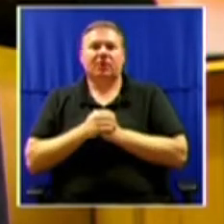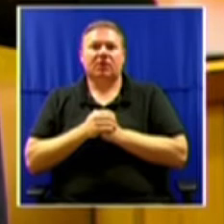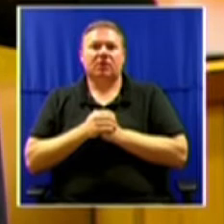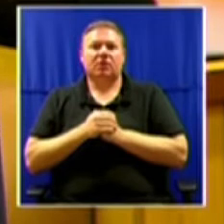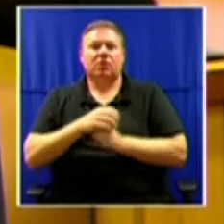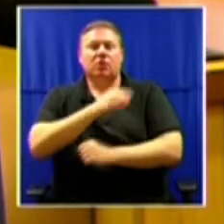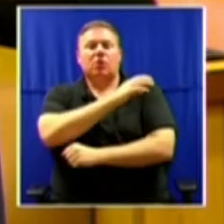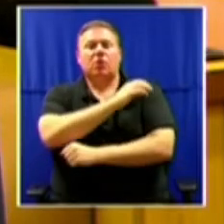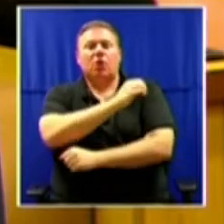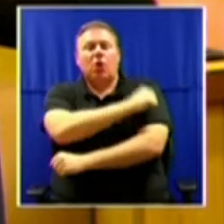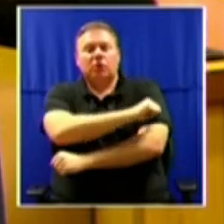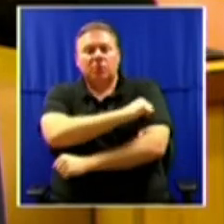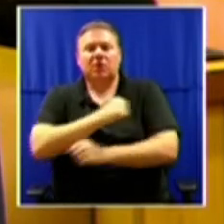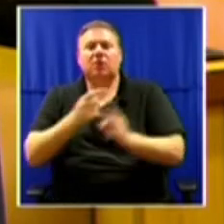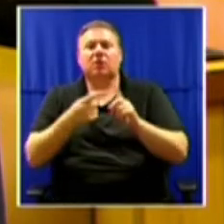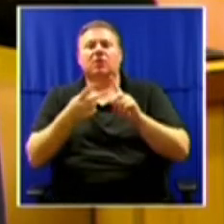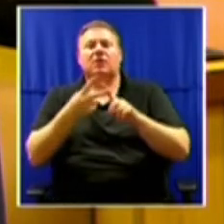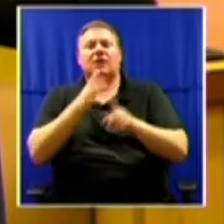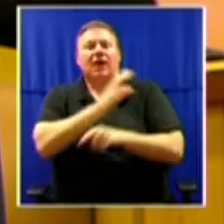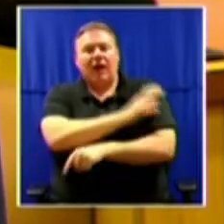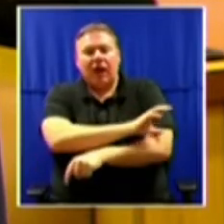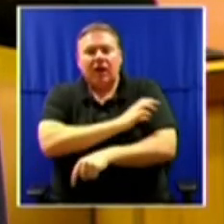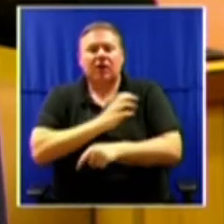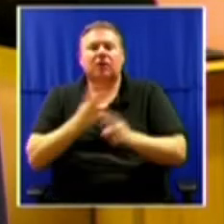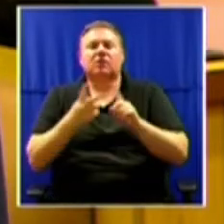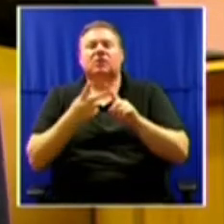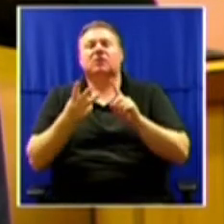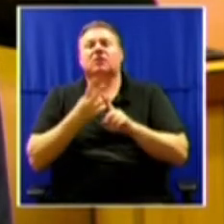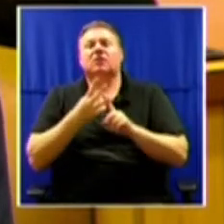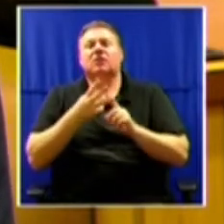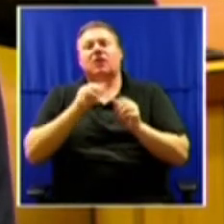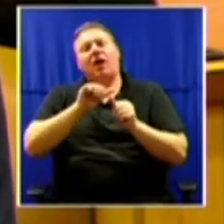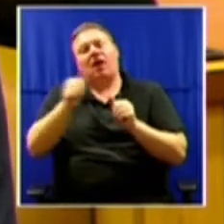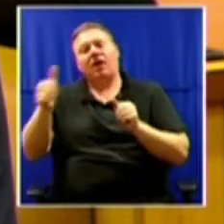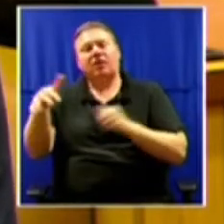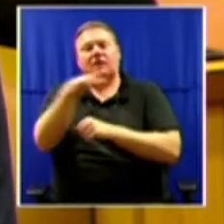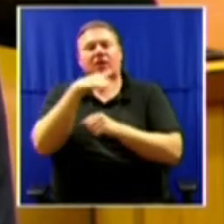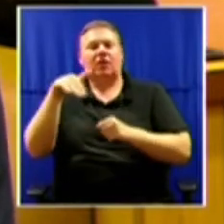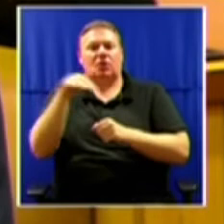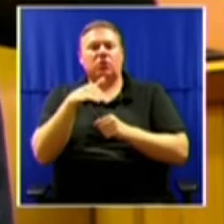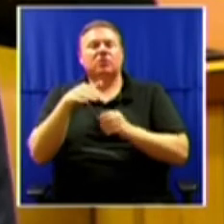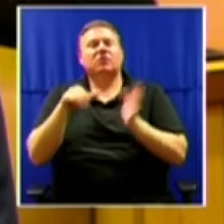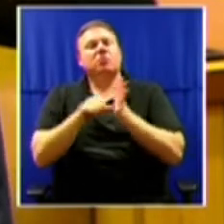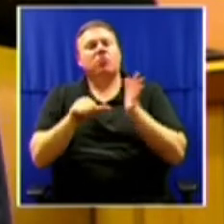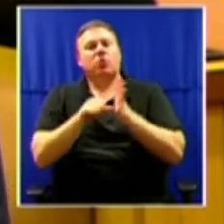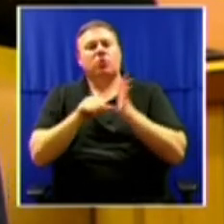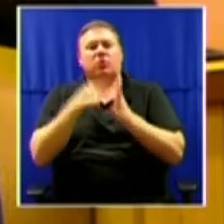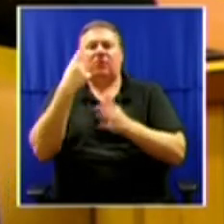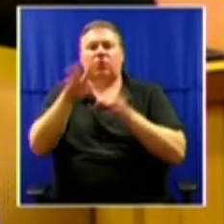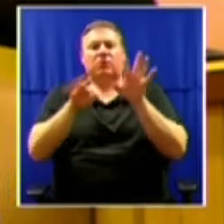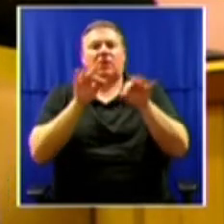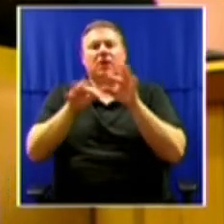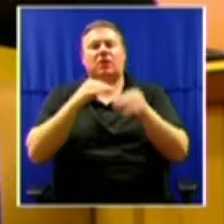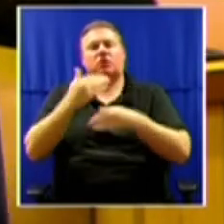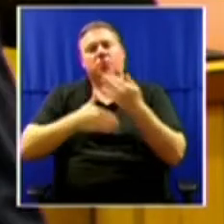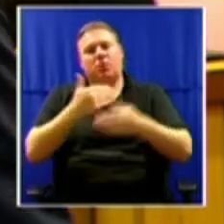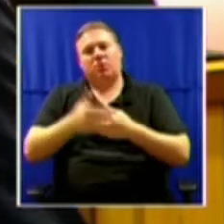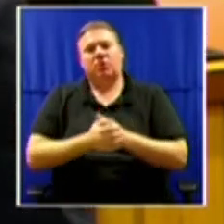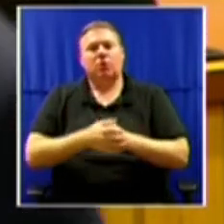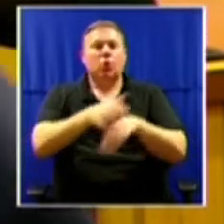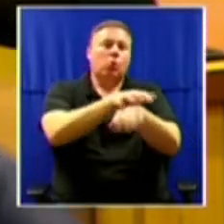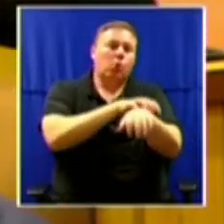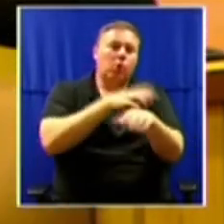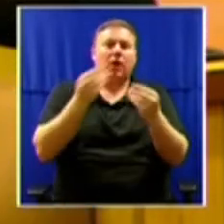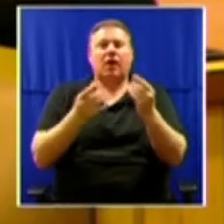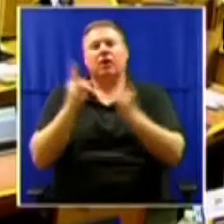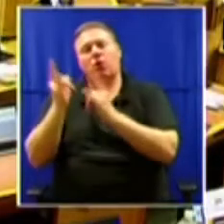clinics from DOH is a crucial factor being considered in the selection process, which applies to both rural and urban